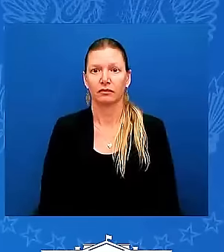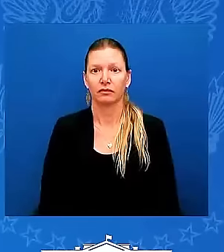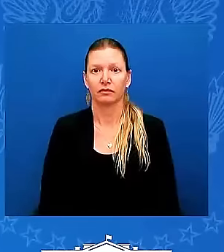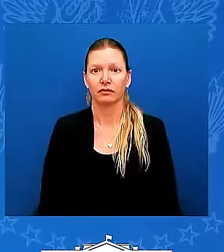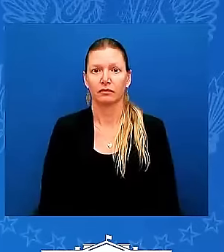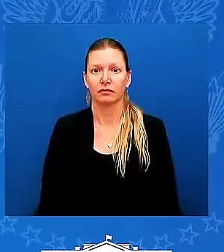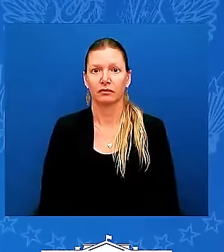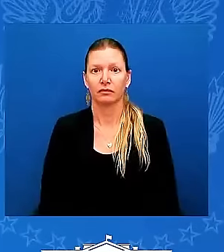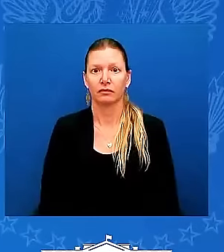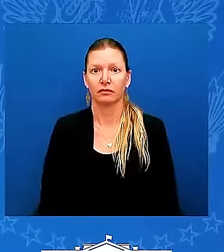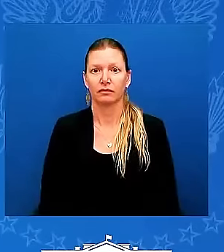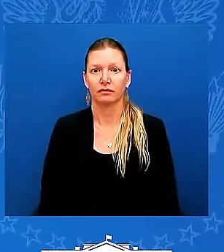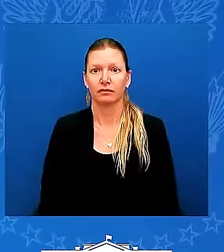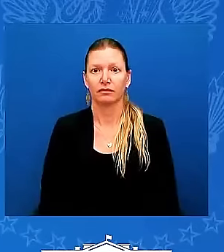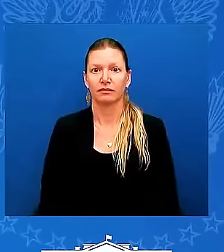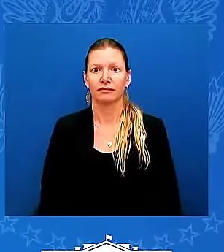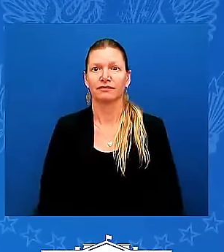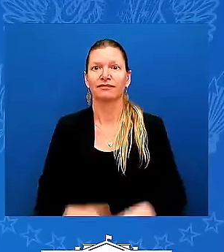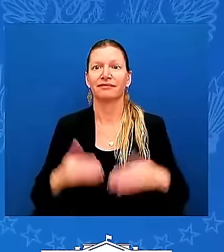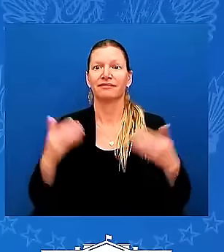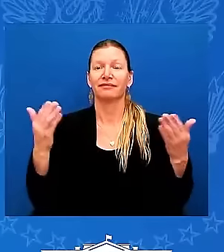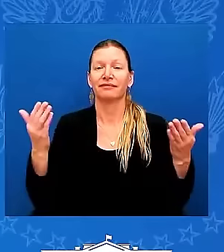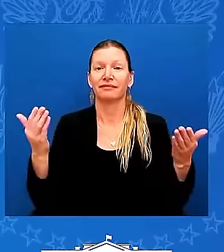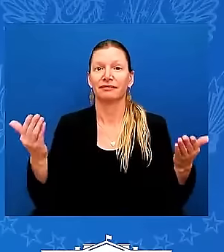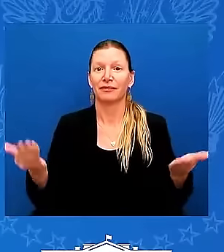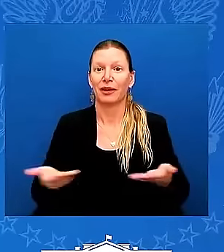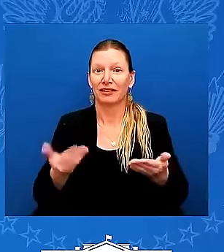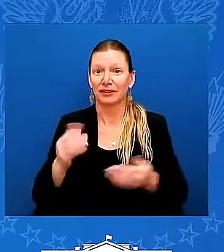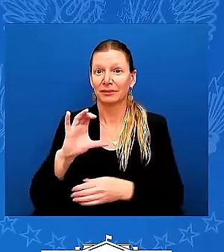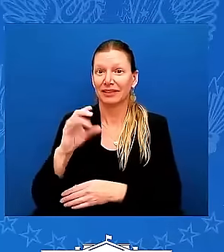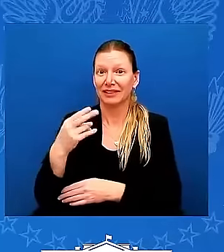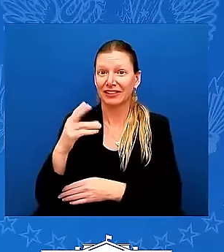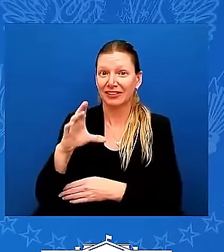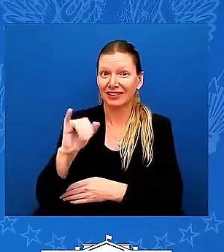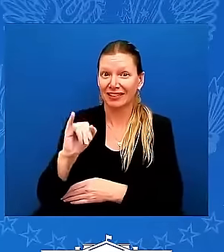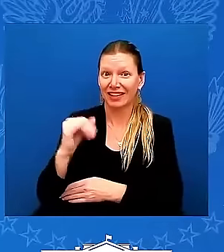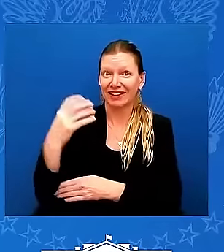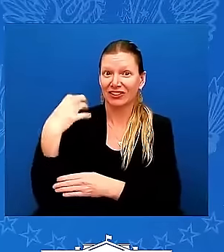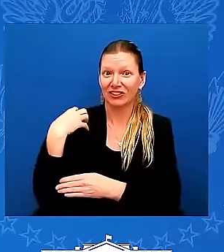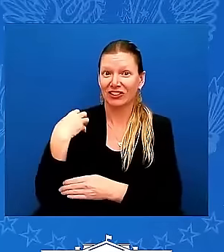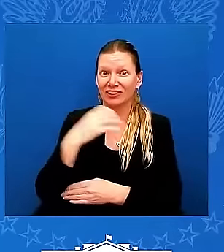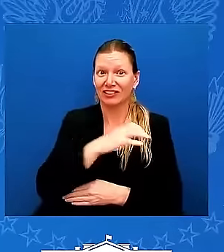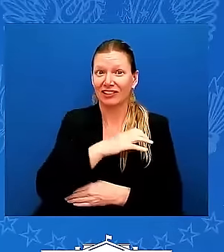from CHCI Chair Congressman Adriano Espaillat.